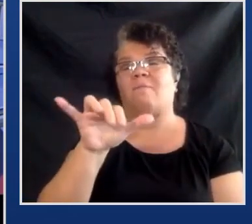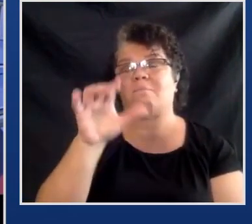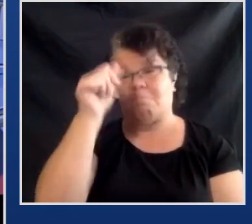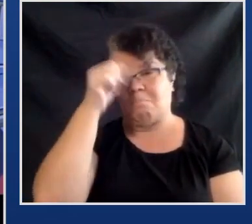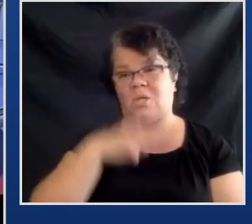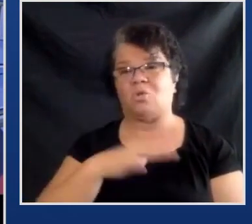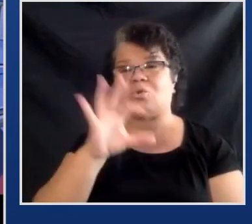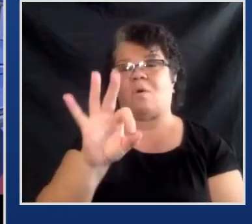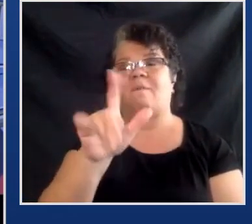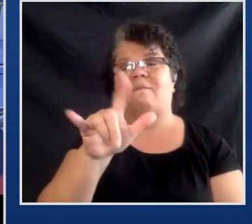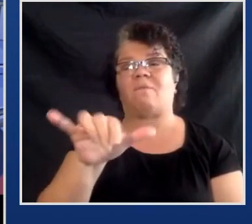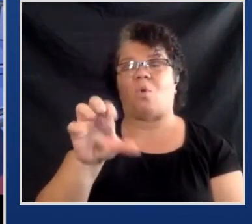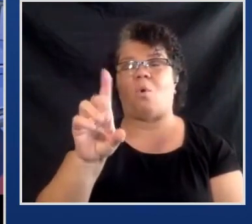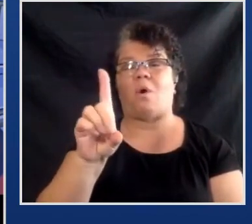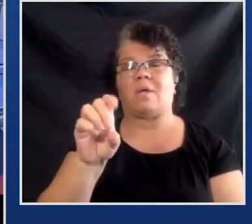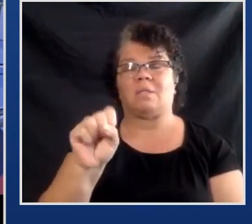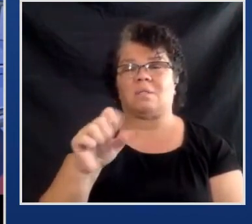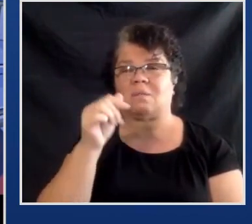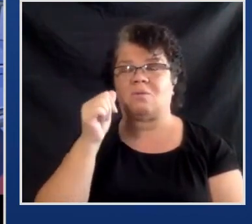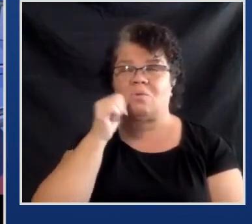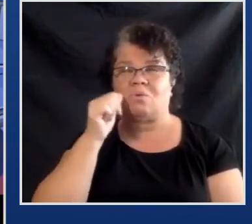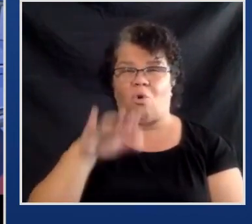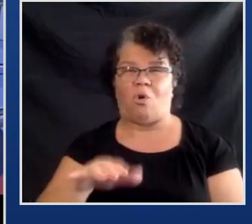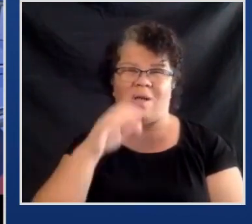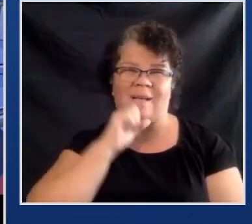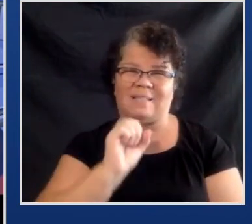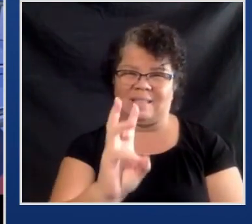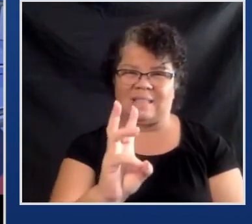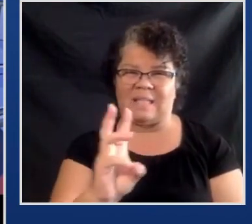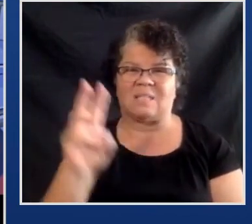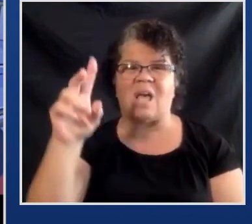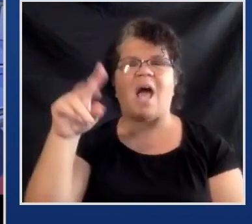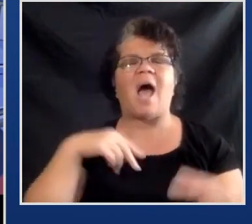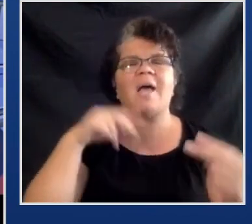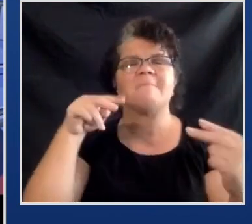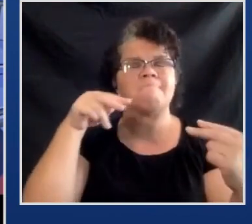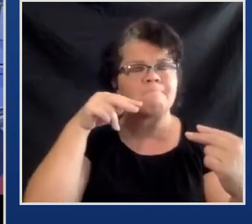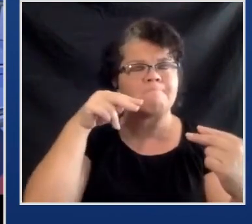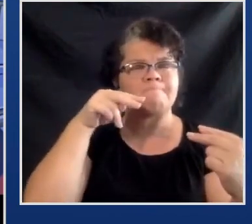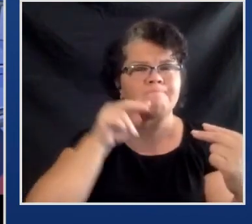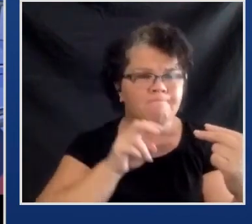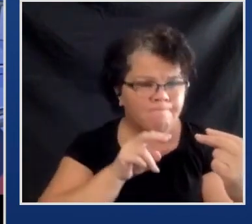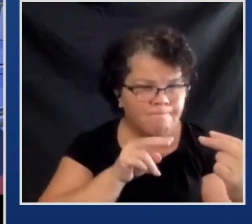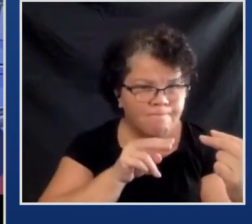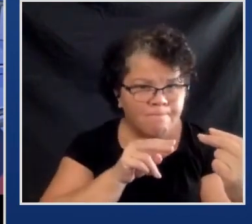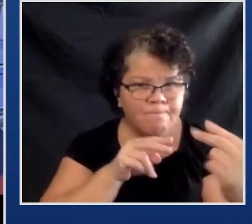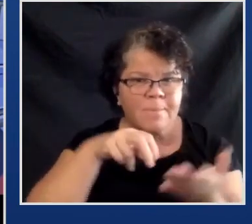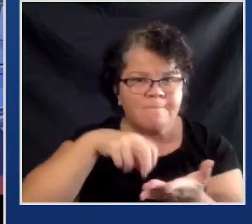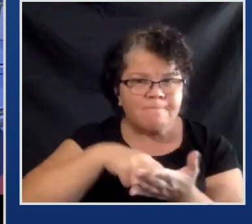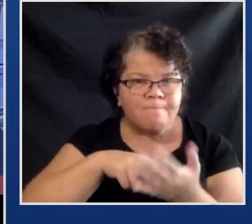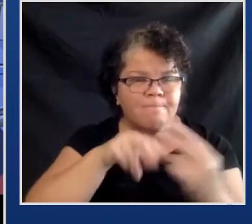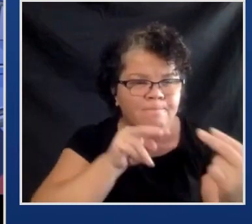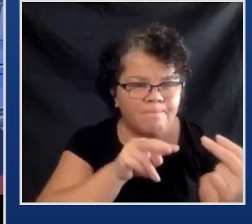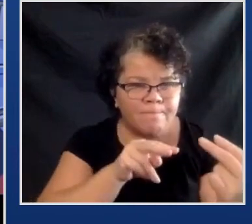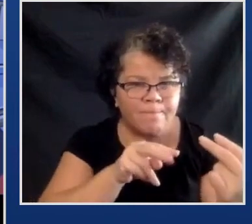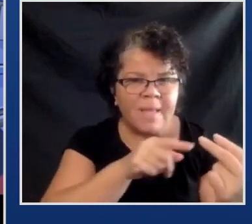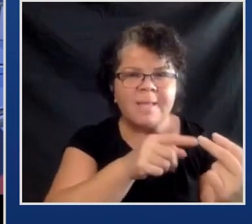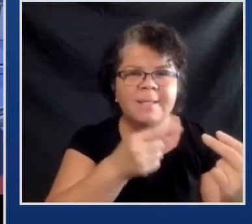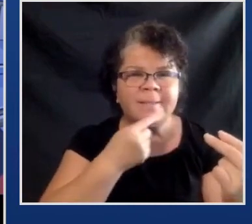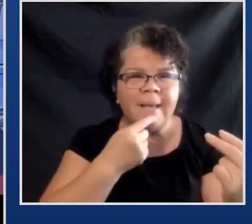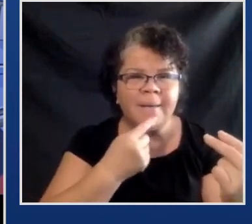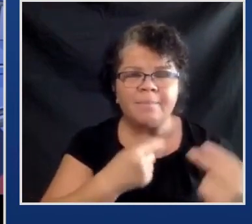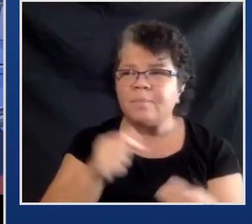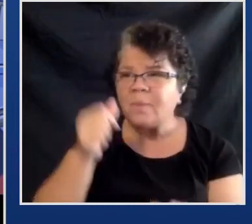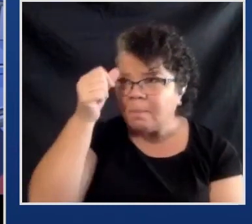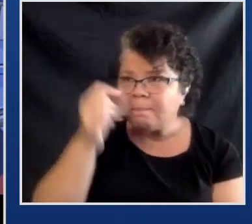or to be at eye level with her. She looked at me and she said, swear to God, she said, Mr. Vice President,